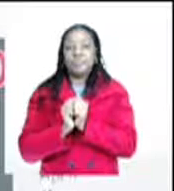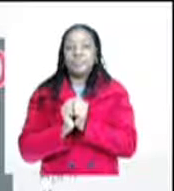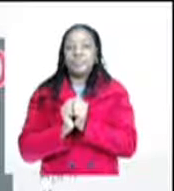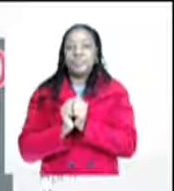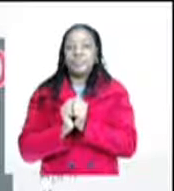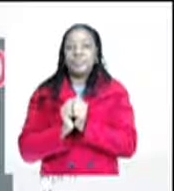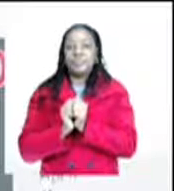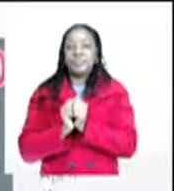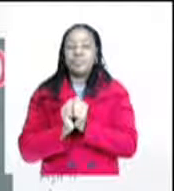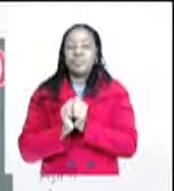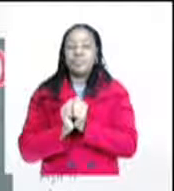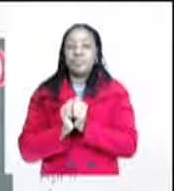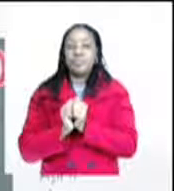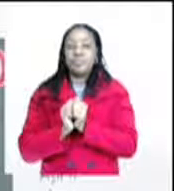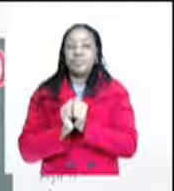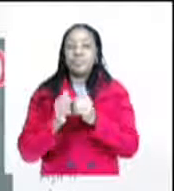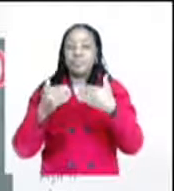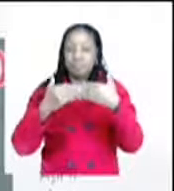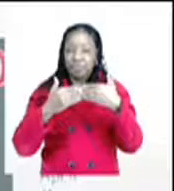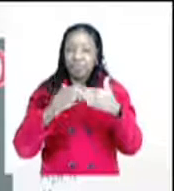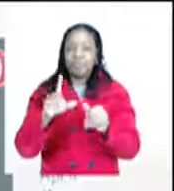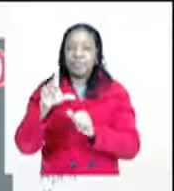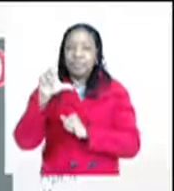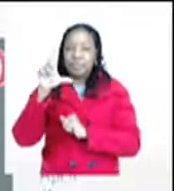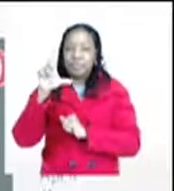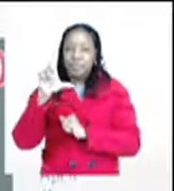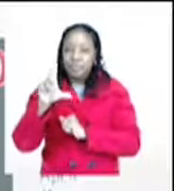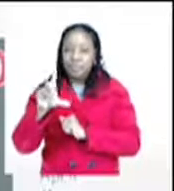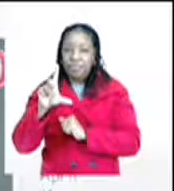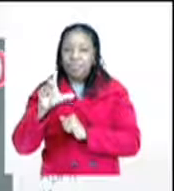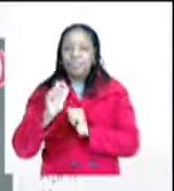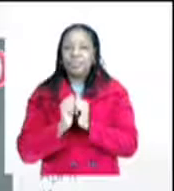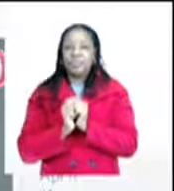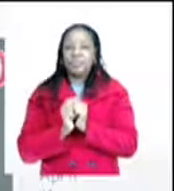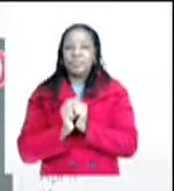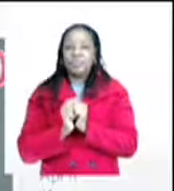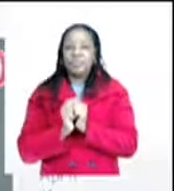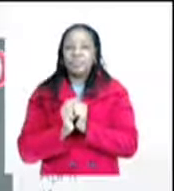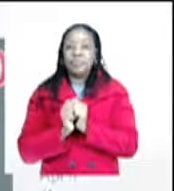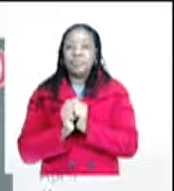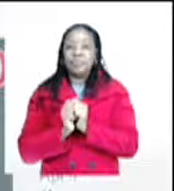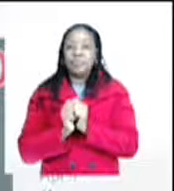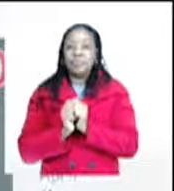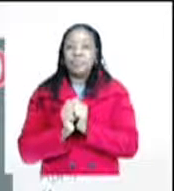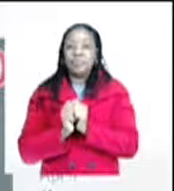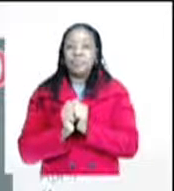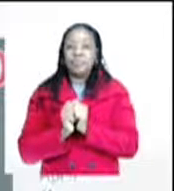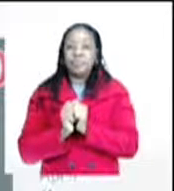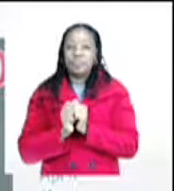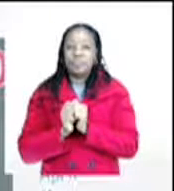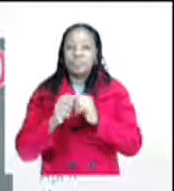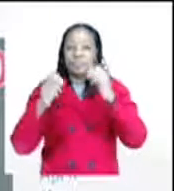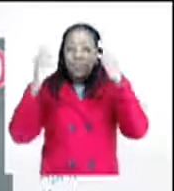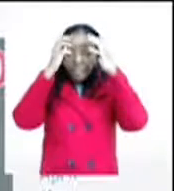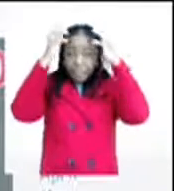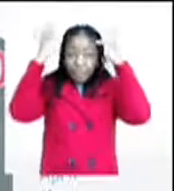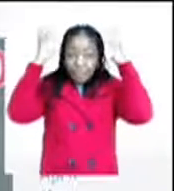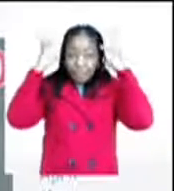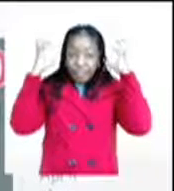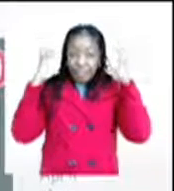It makes letter L sound. Look at the lion.